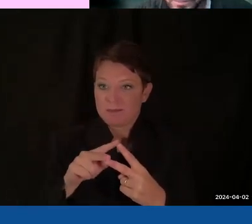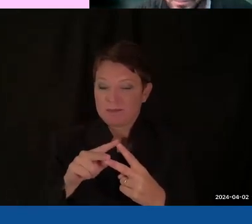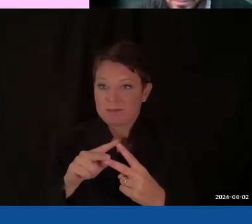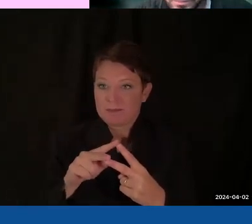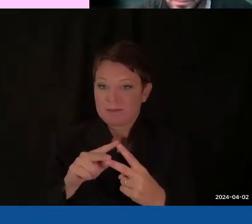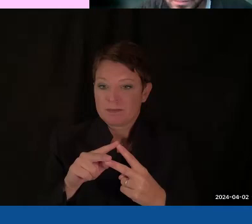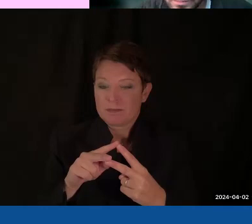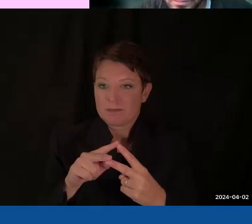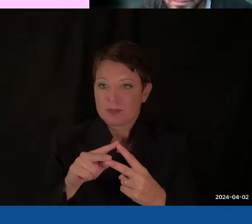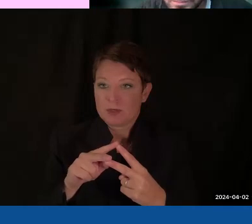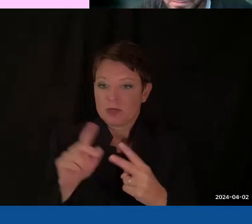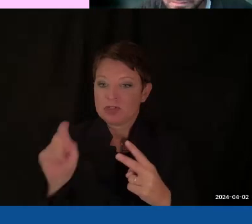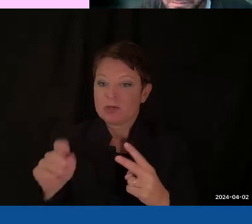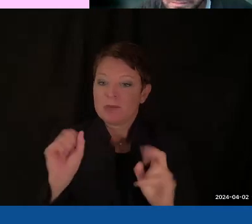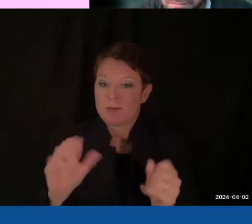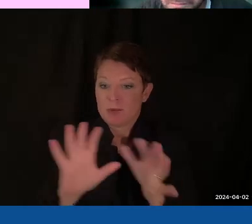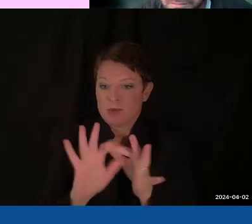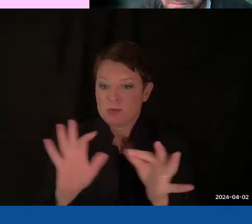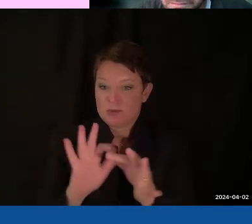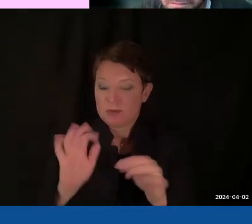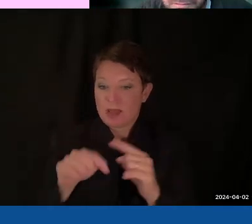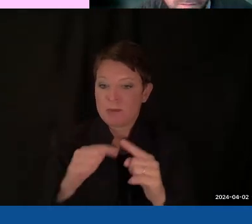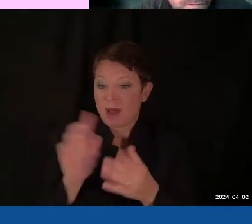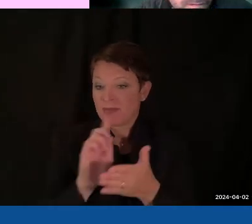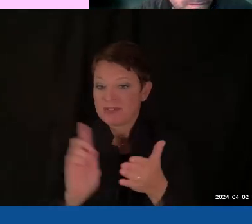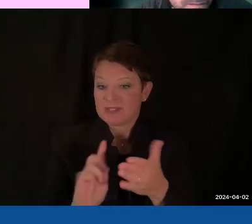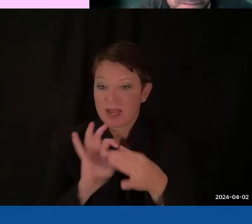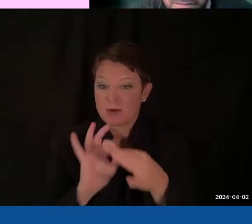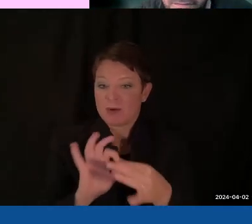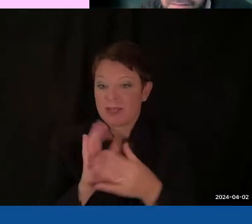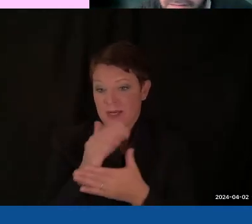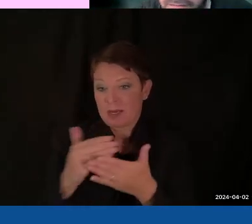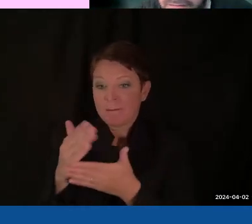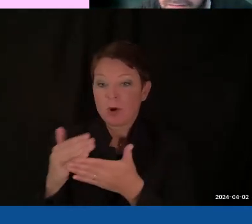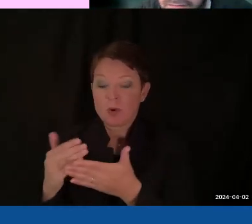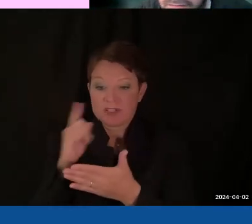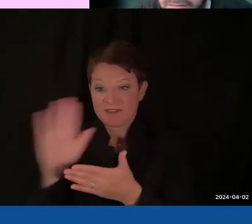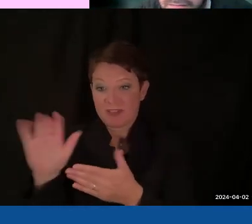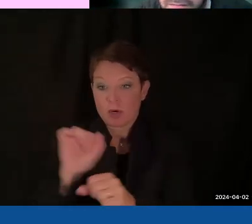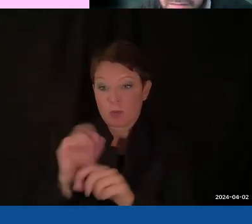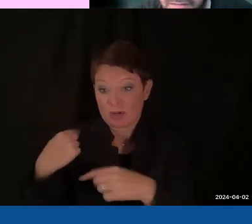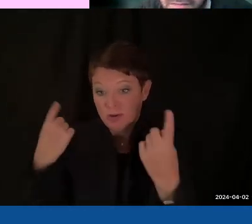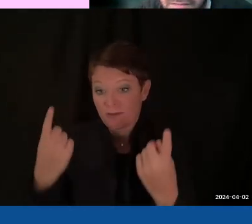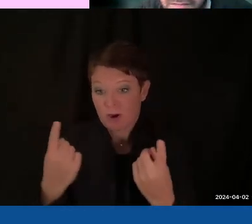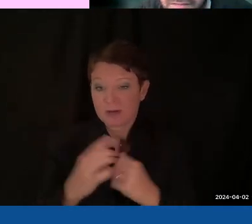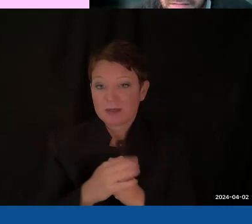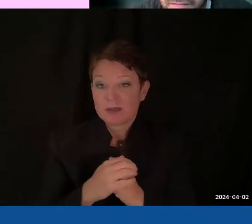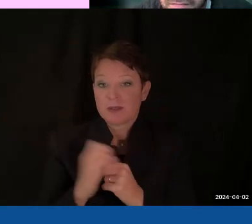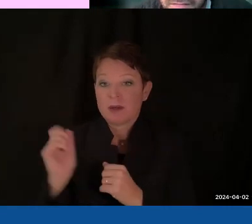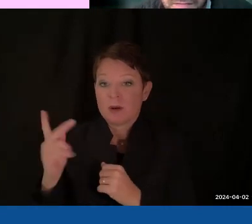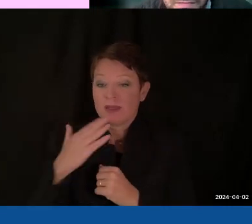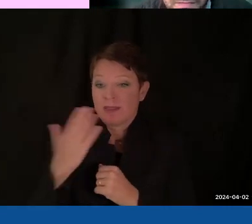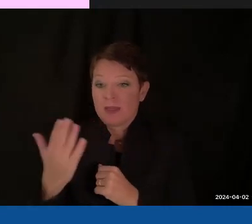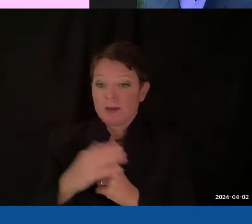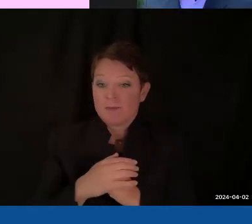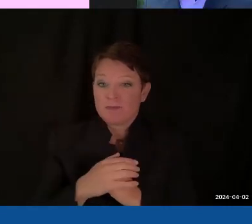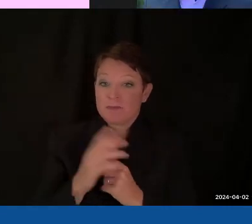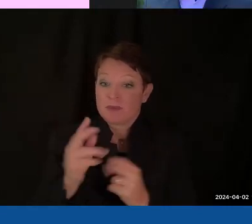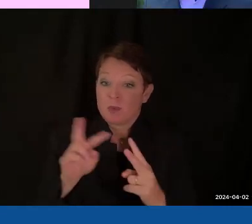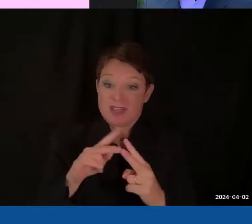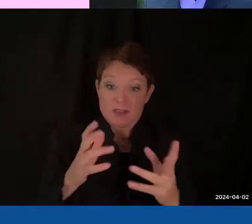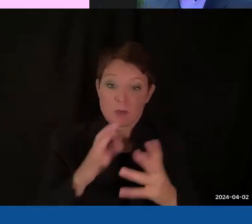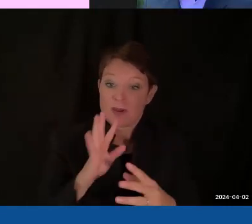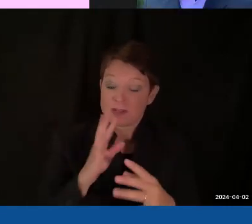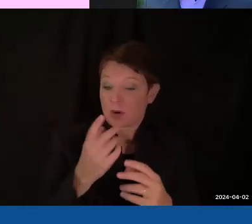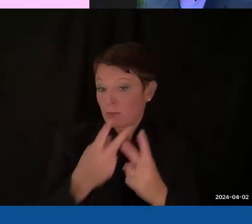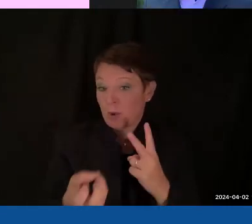who should be able to speak to the design related components of their work so far. Okay, if either would like to speak or